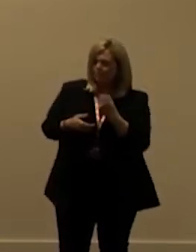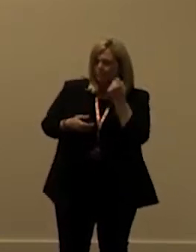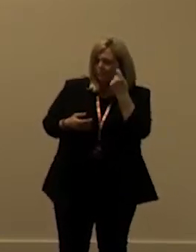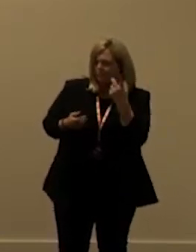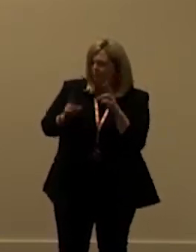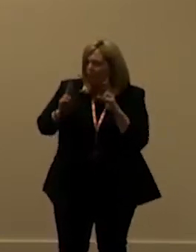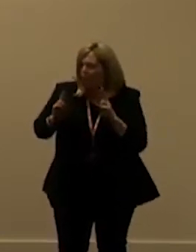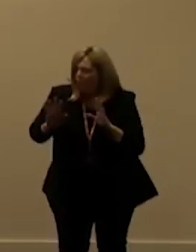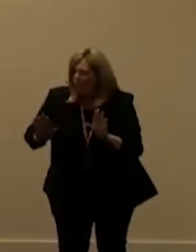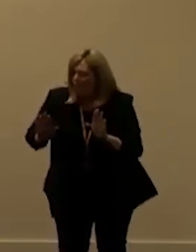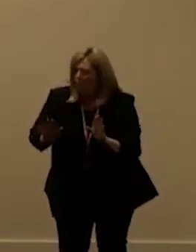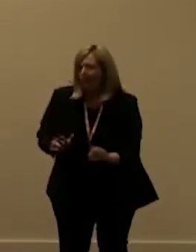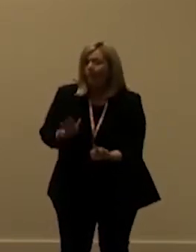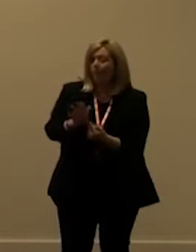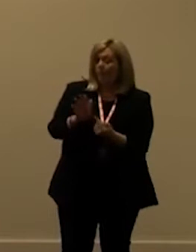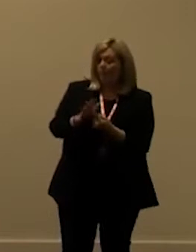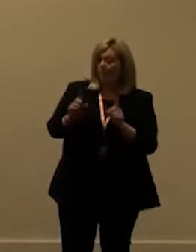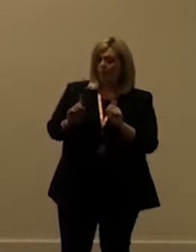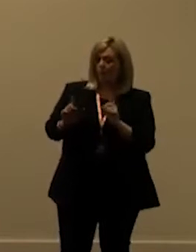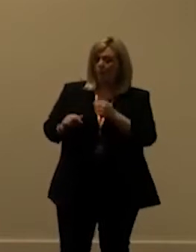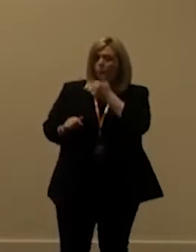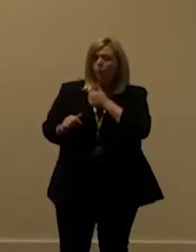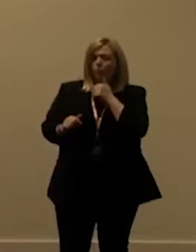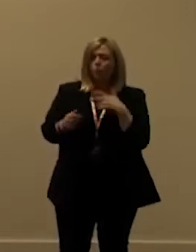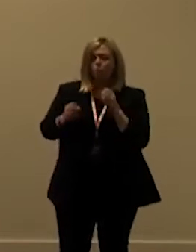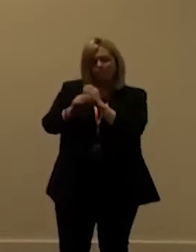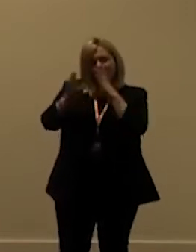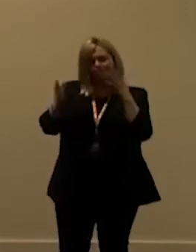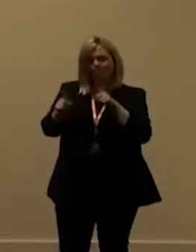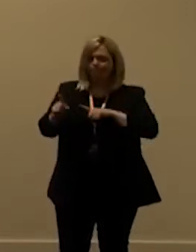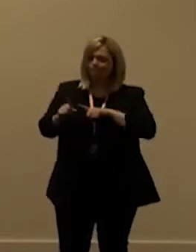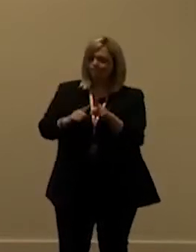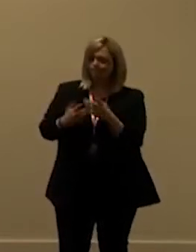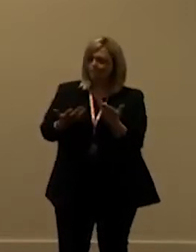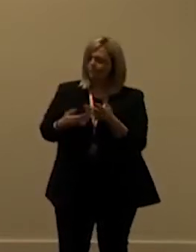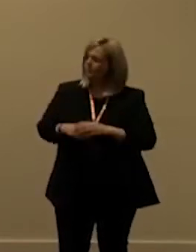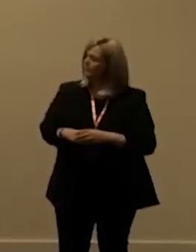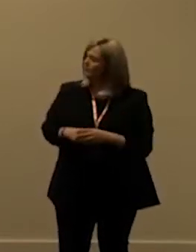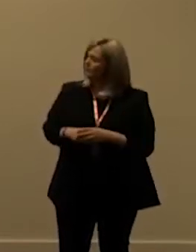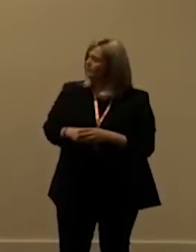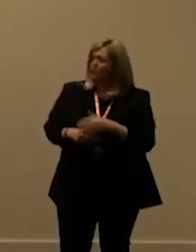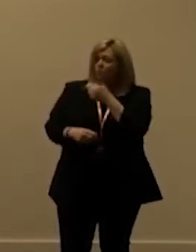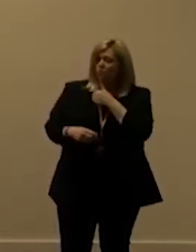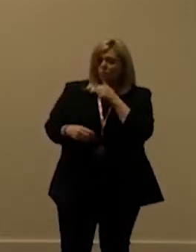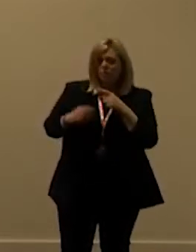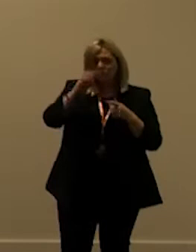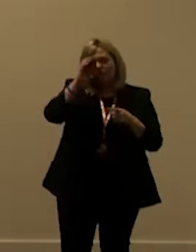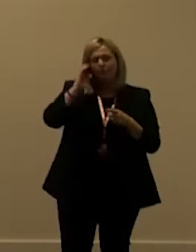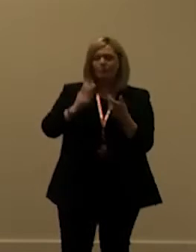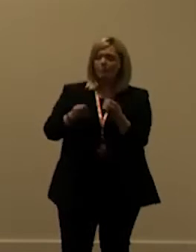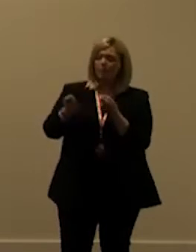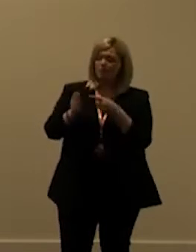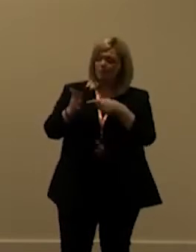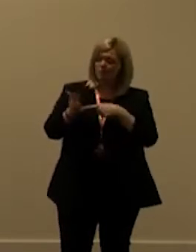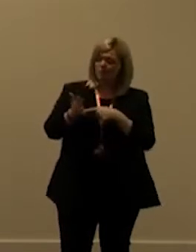it, hopefully. But the key there is that we can use this concept of having a configuration file, and we can use this to basically manage our